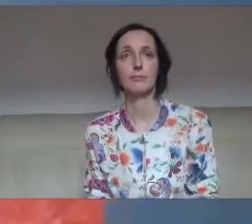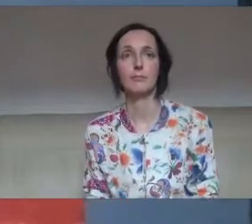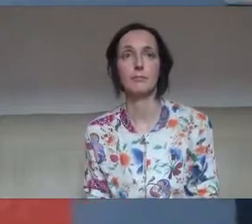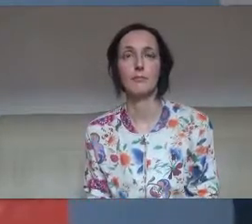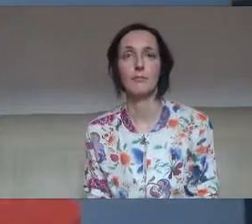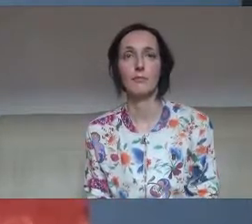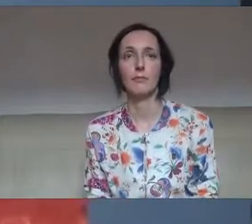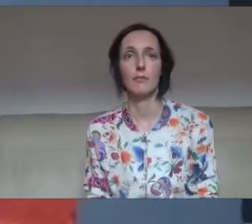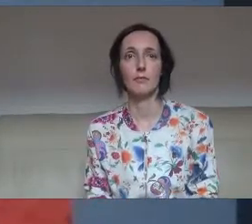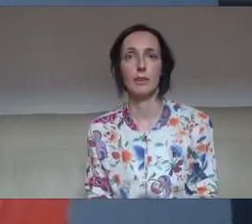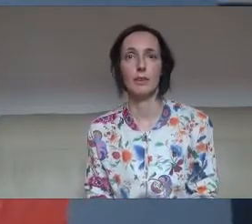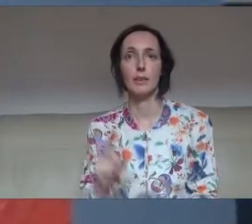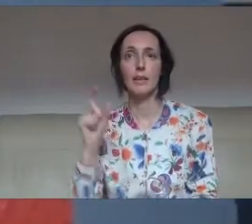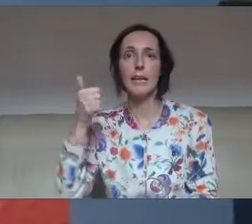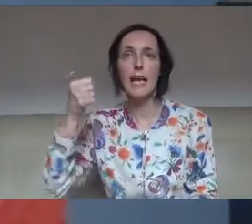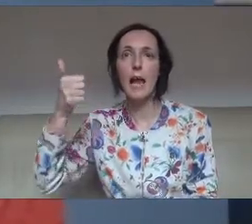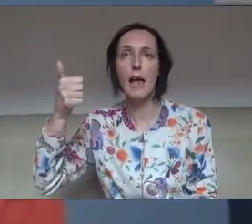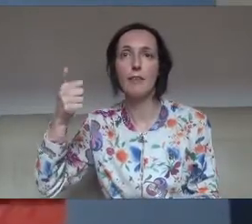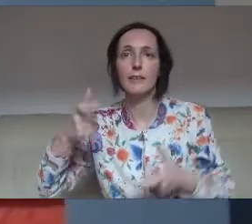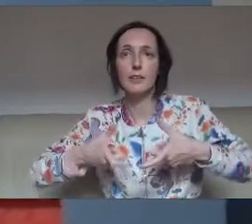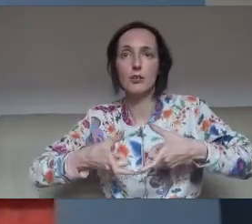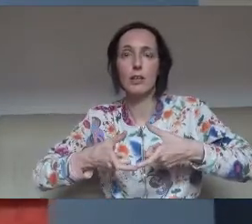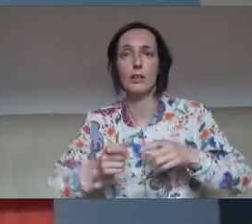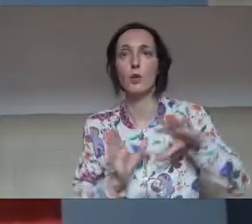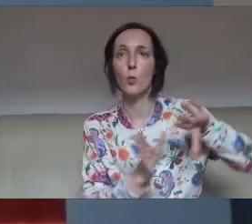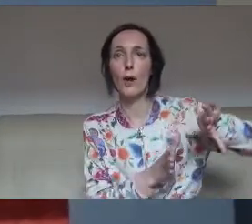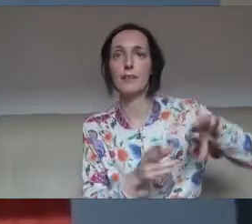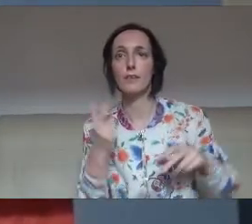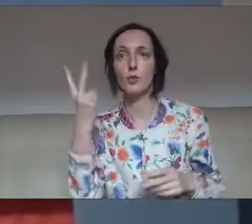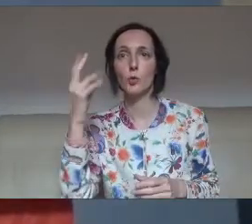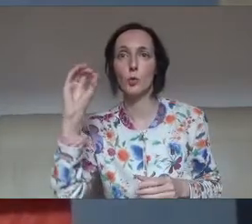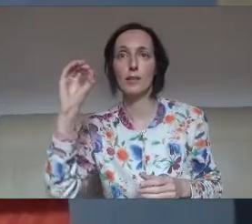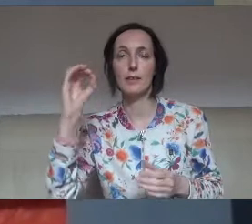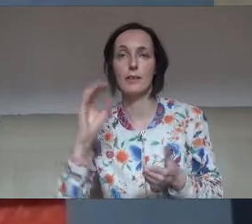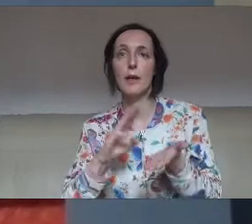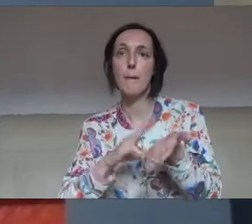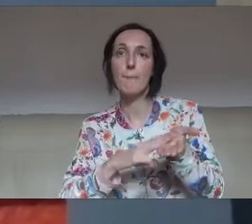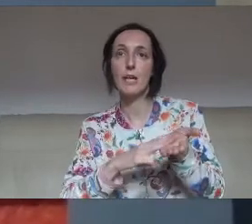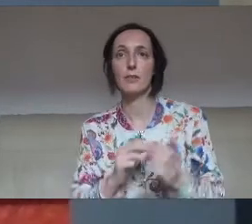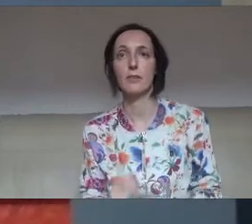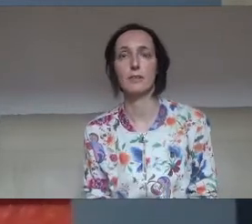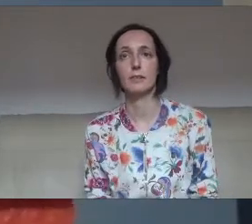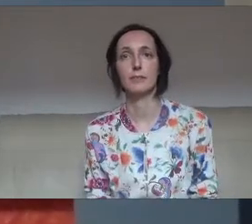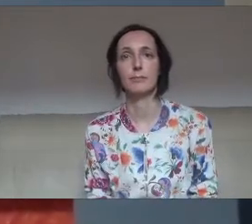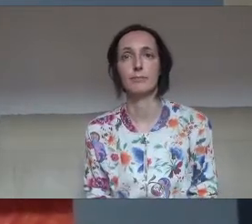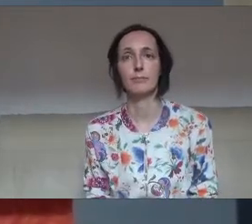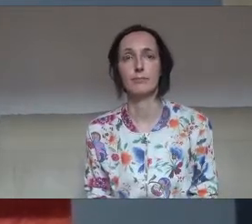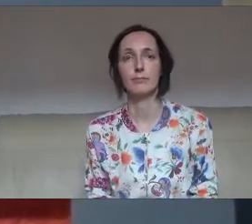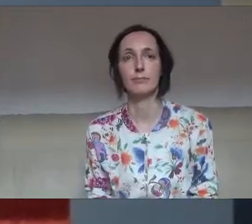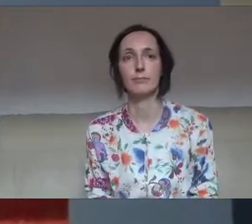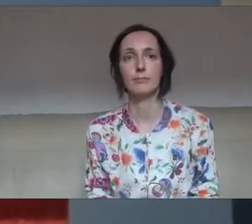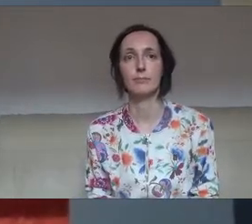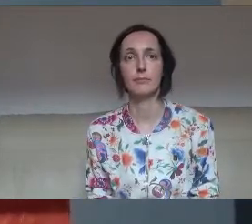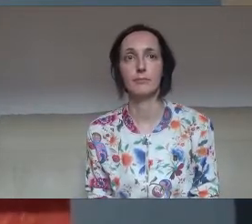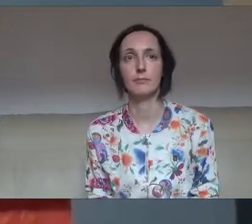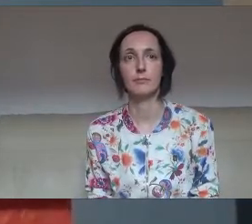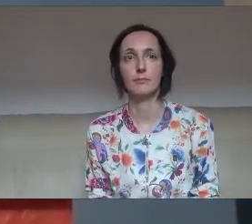Okay, now we have prepared 11 tigelle. We have to wait 20 minutes before we can put in the